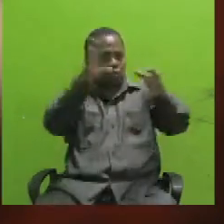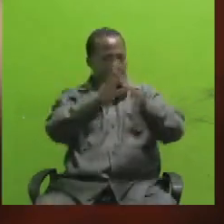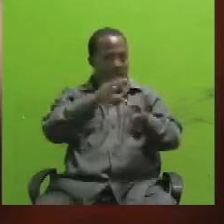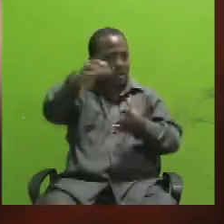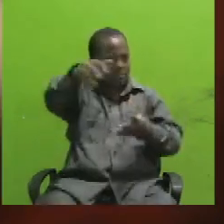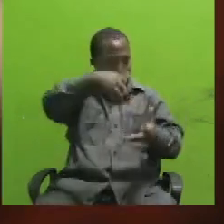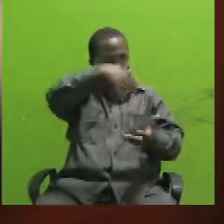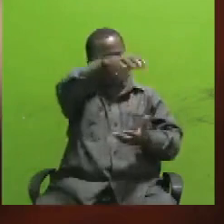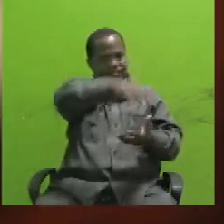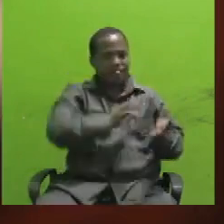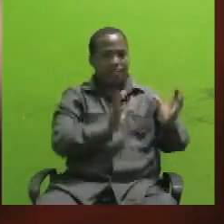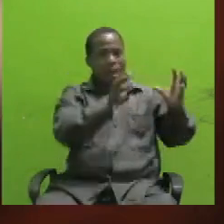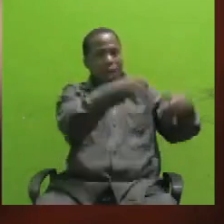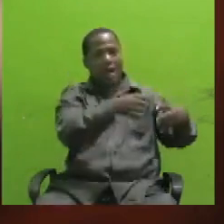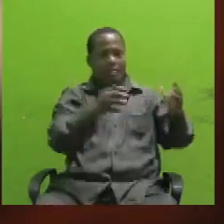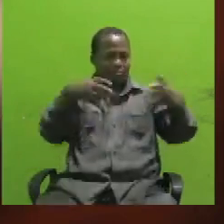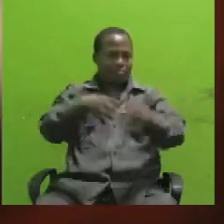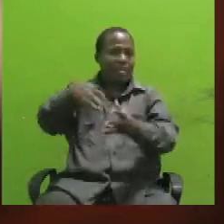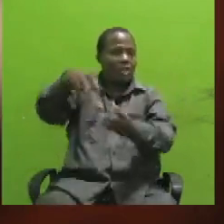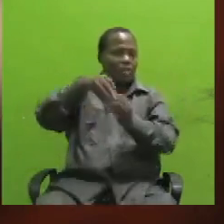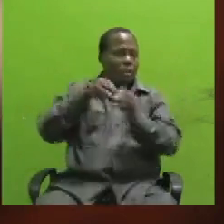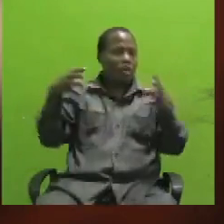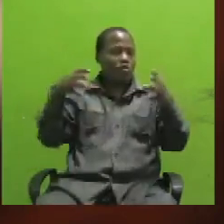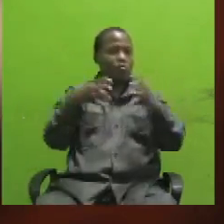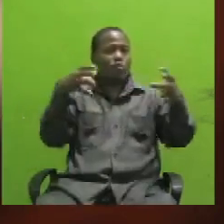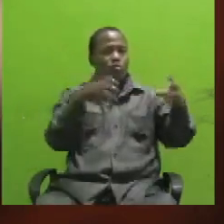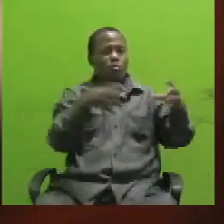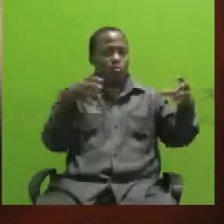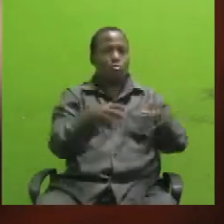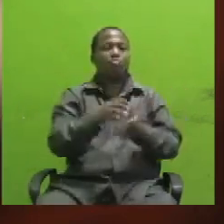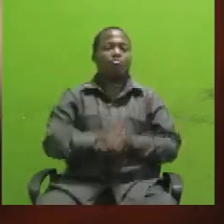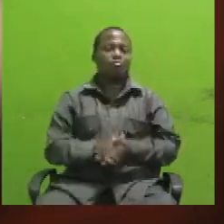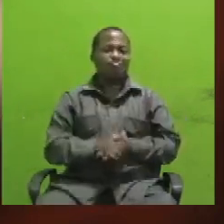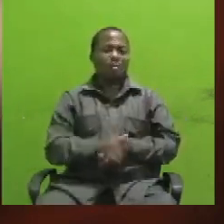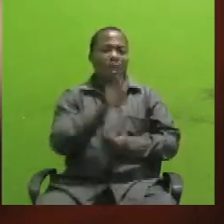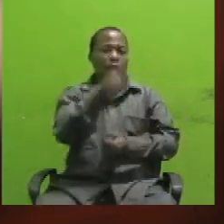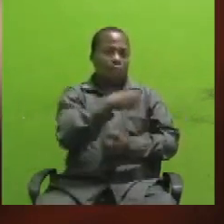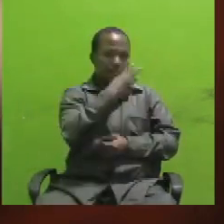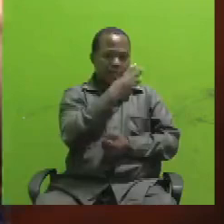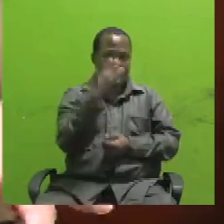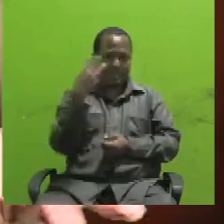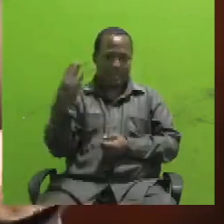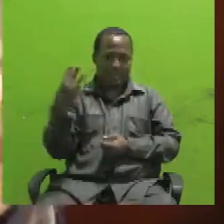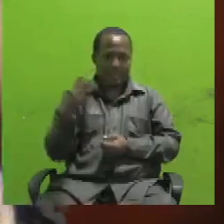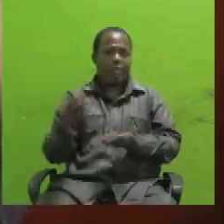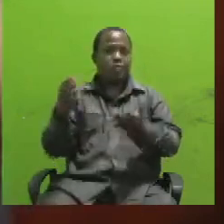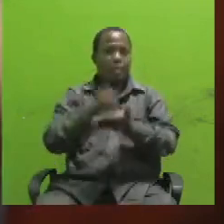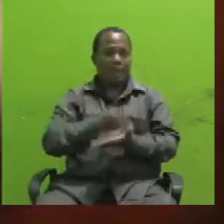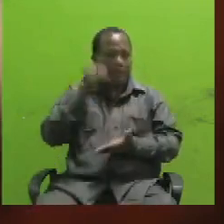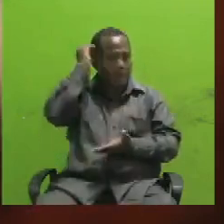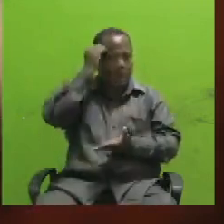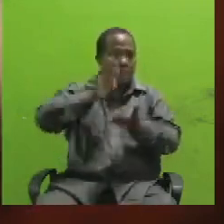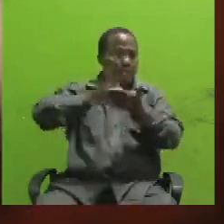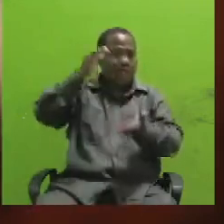Halit, why you sit alone? Join that group. I like sitting group because you will get more idea from your